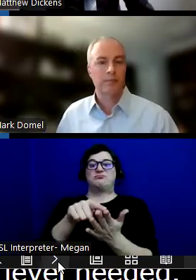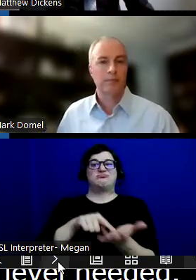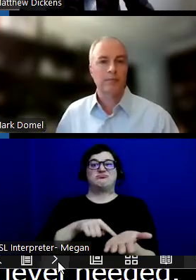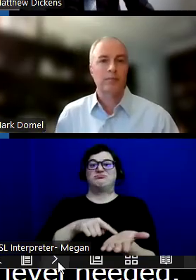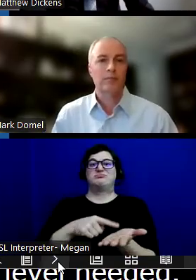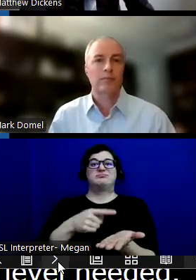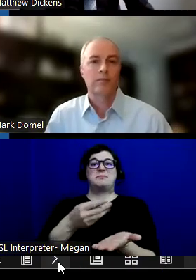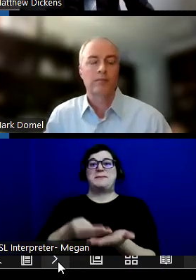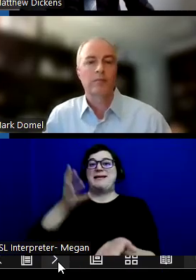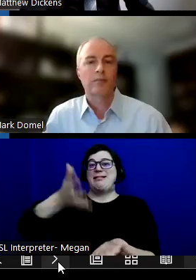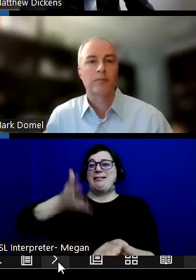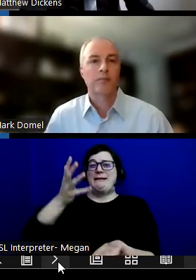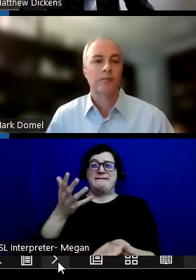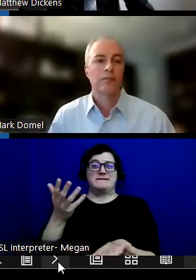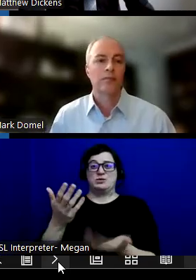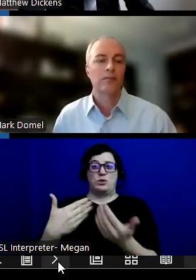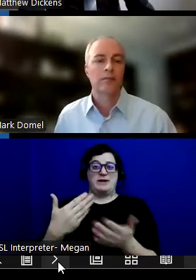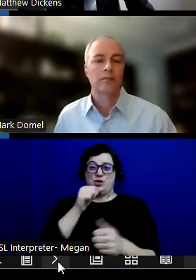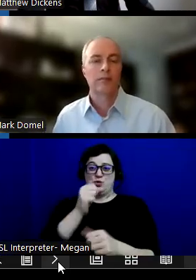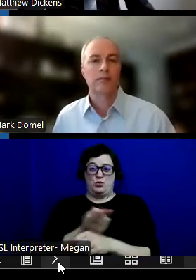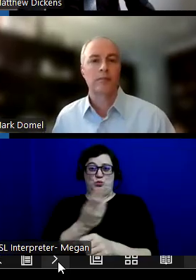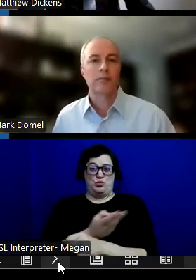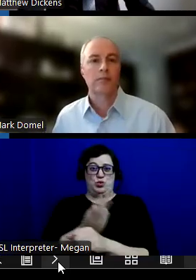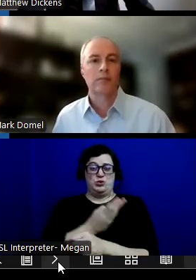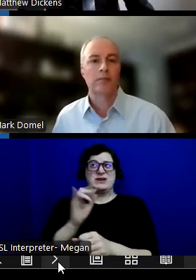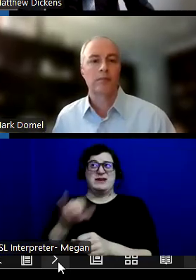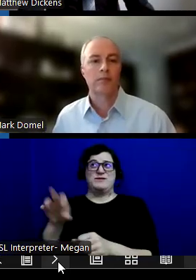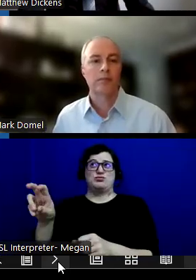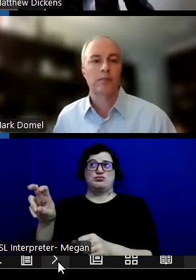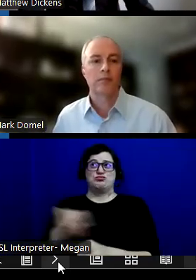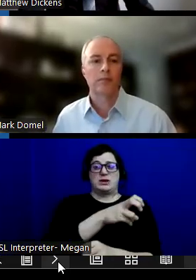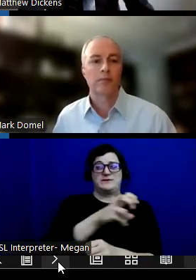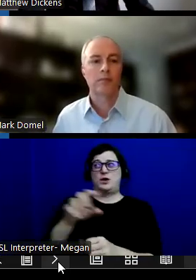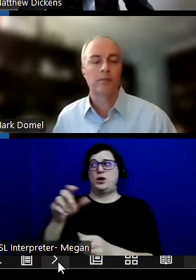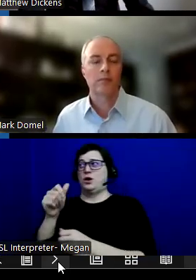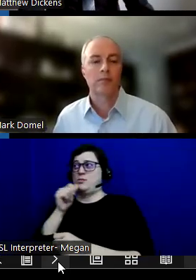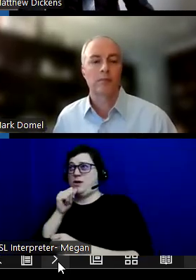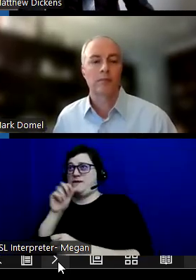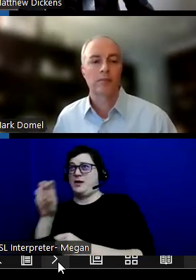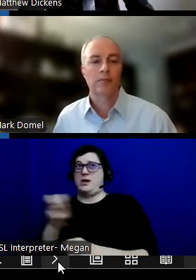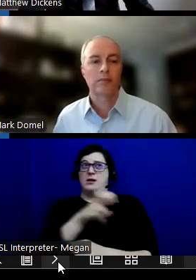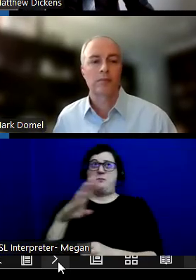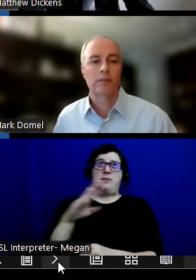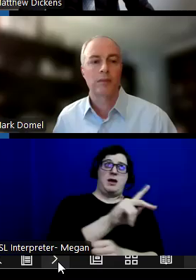But I'm not sure, Mark, on when you transfer from a private school back to a public school,